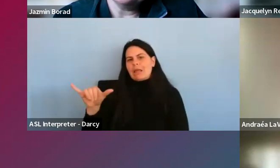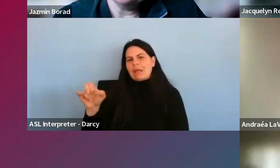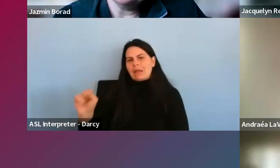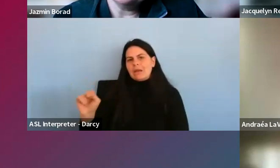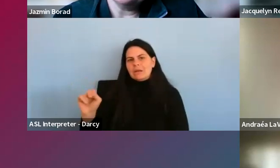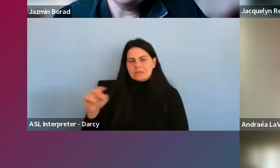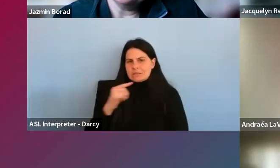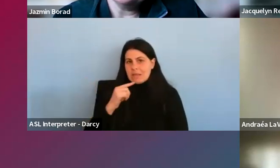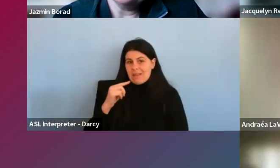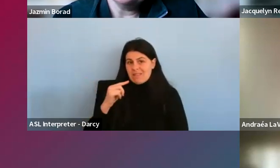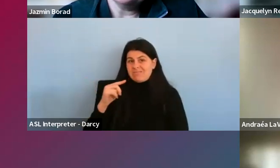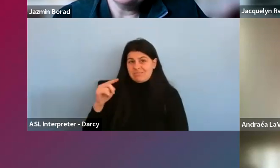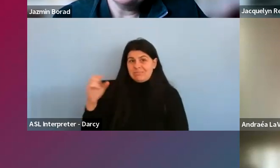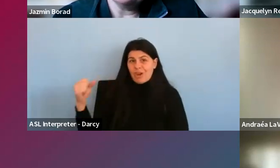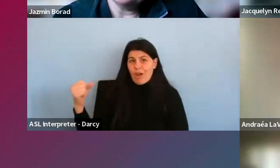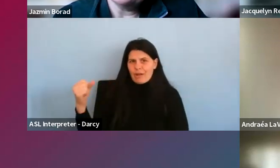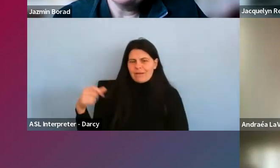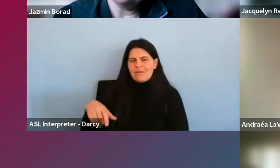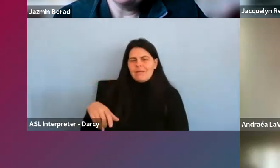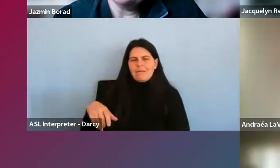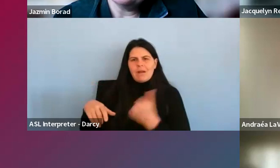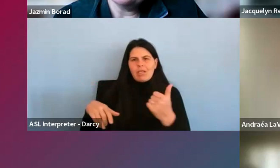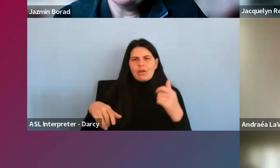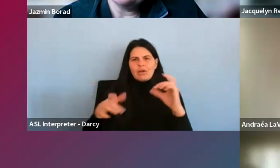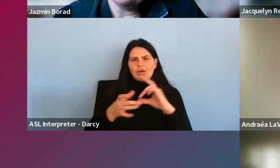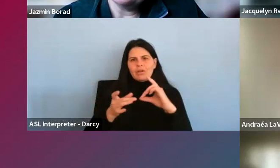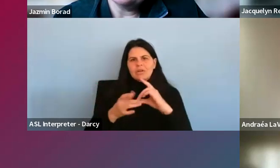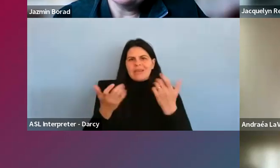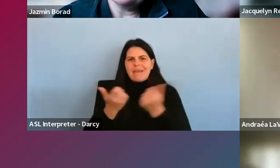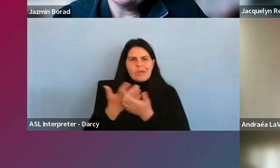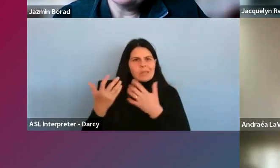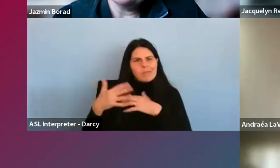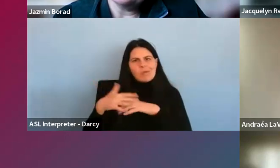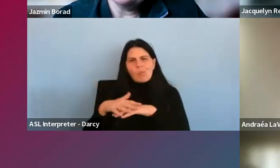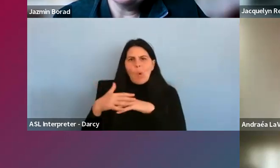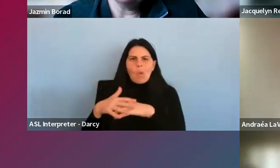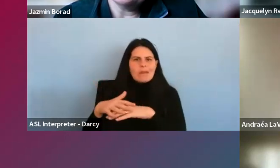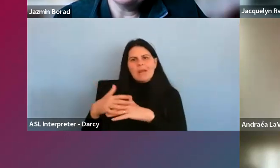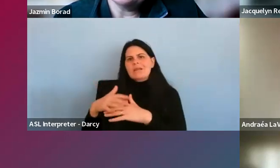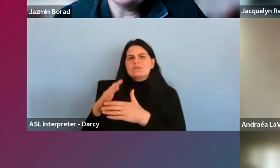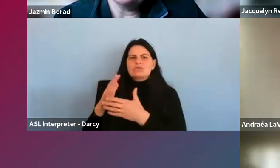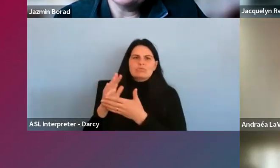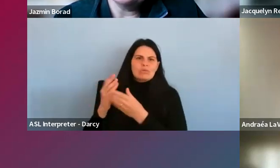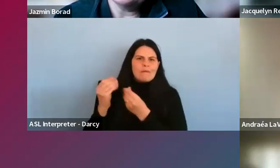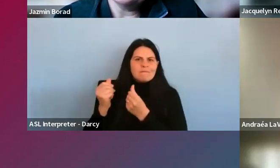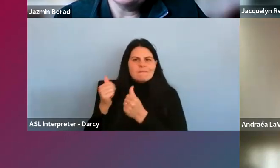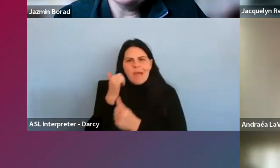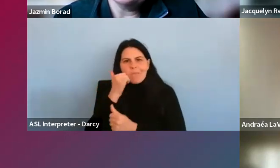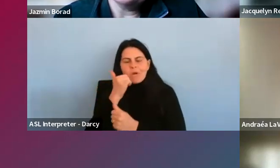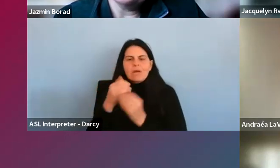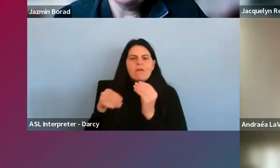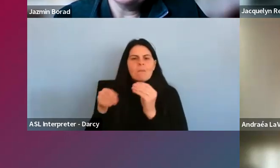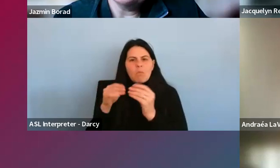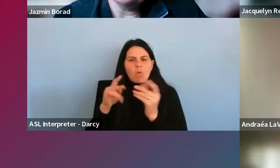comment, all of this to just sort of be woven into the fabric of more characters' lives throughout more of our TV